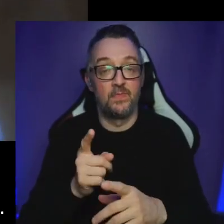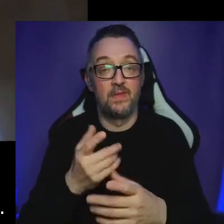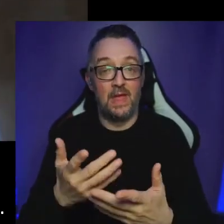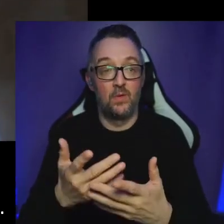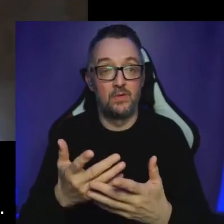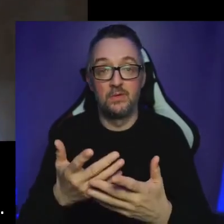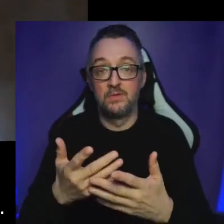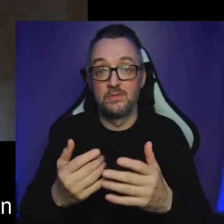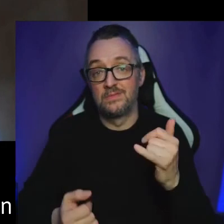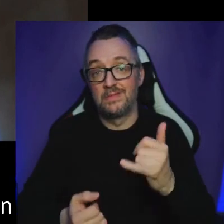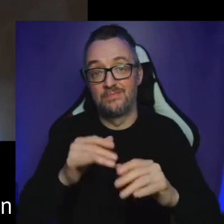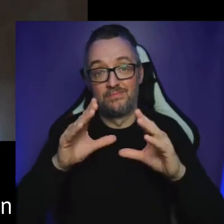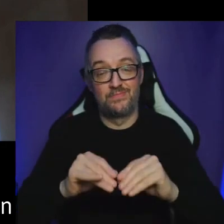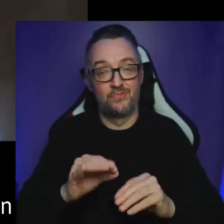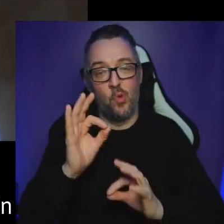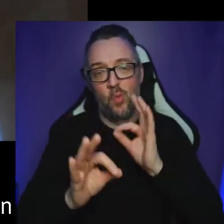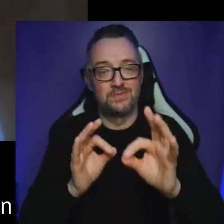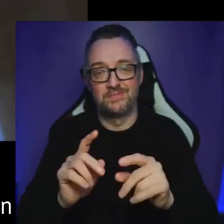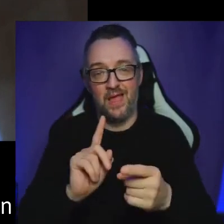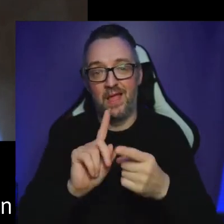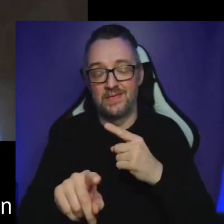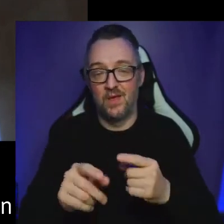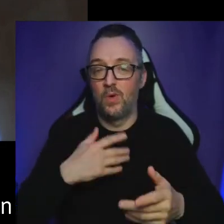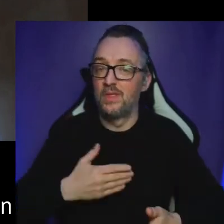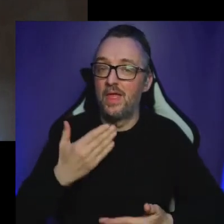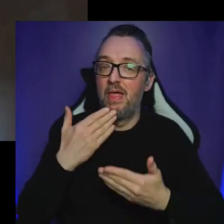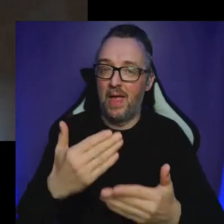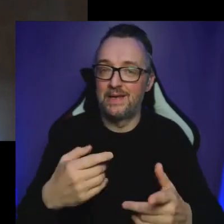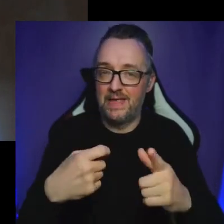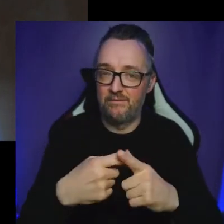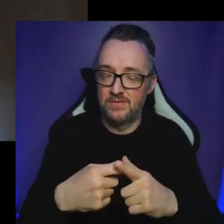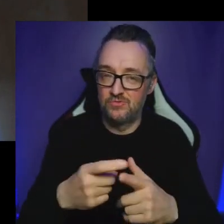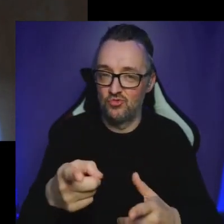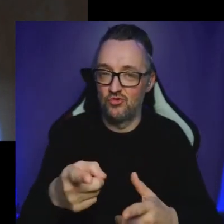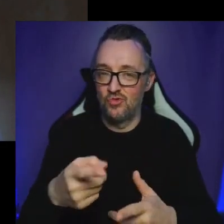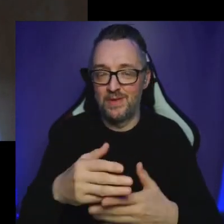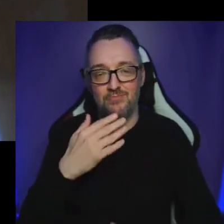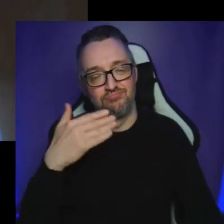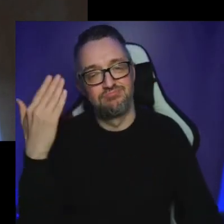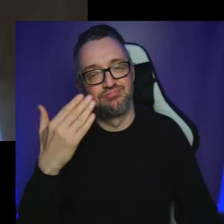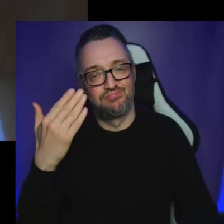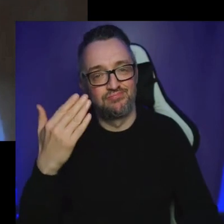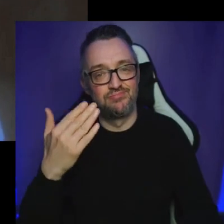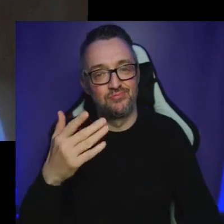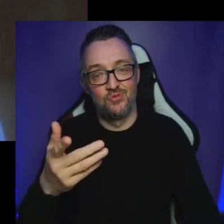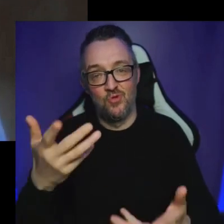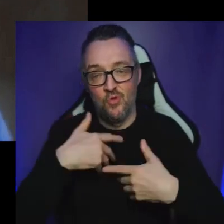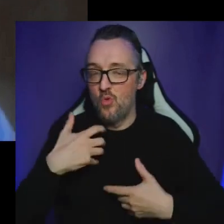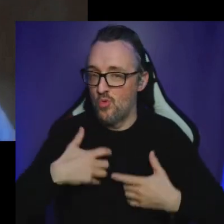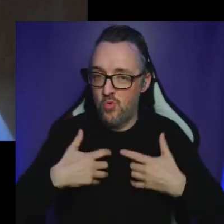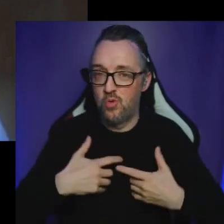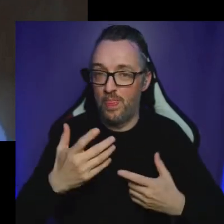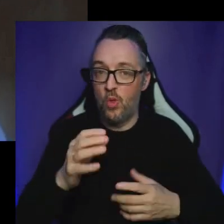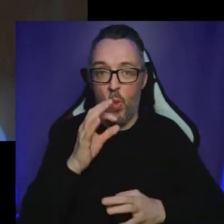the end of the Q&A, so it just leaves me to give my thanks to you, Kevin, for delivering the enlightening presentation and answering